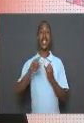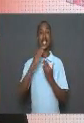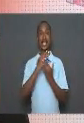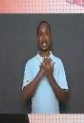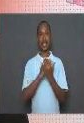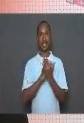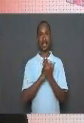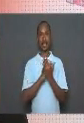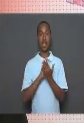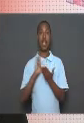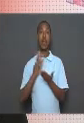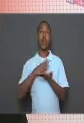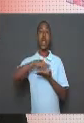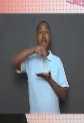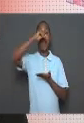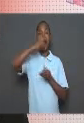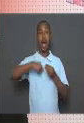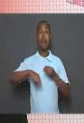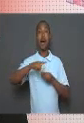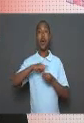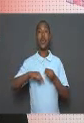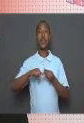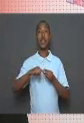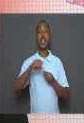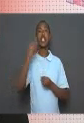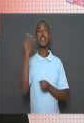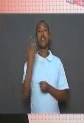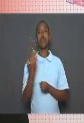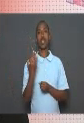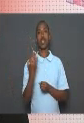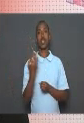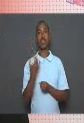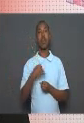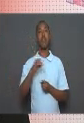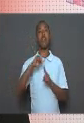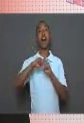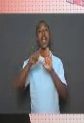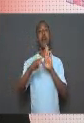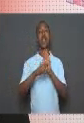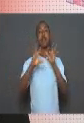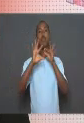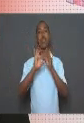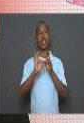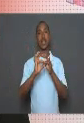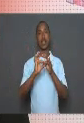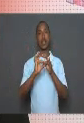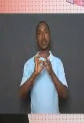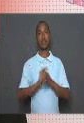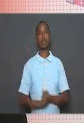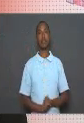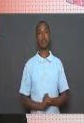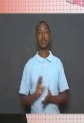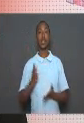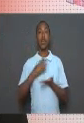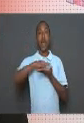lesson, we learned about the formation of ionic bonding.